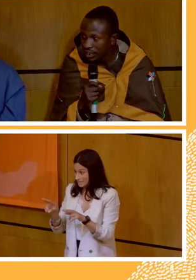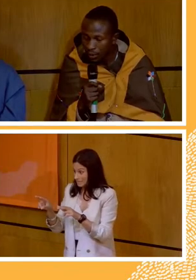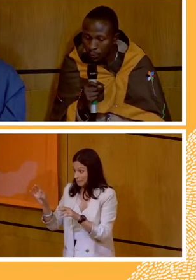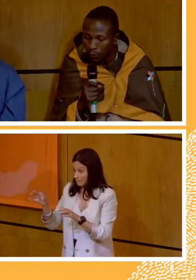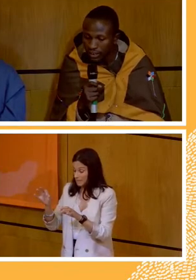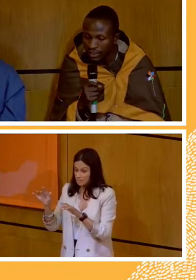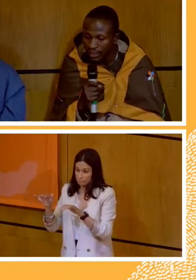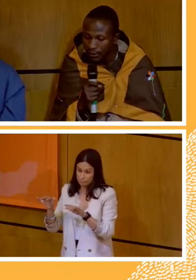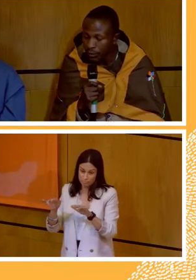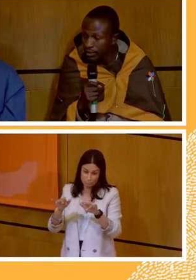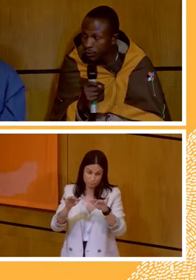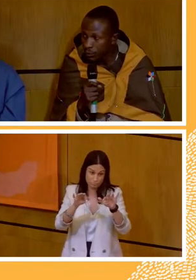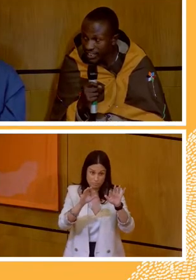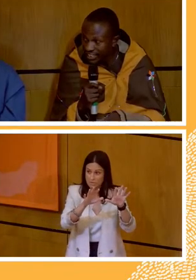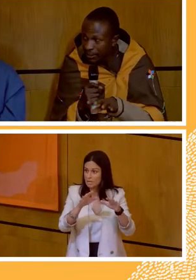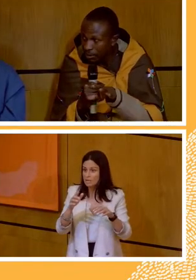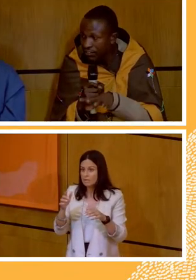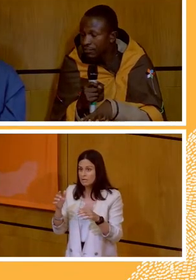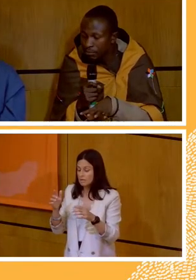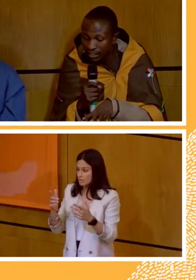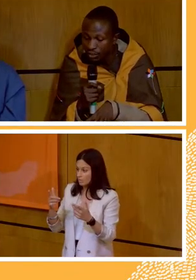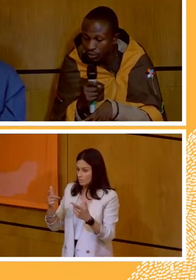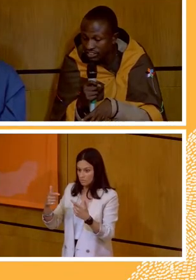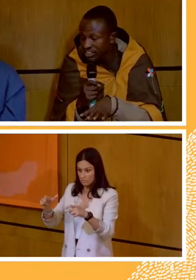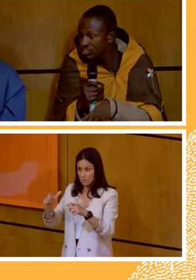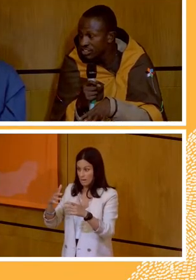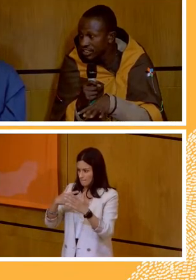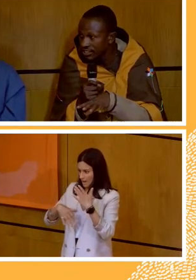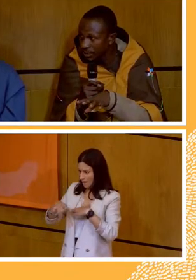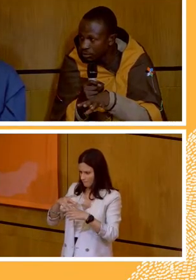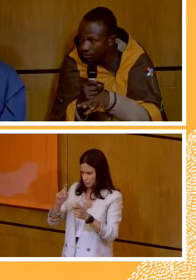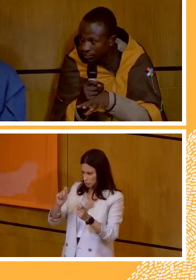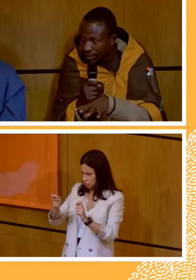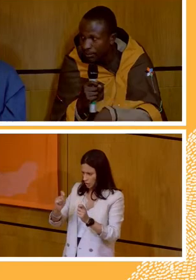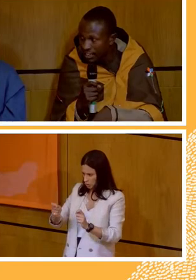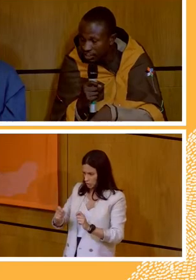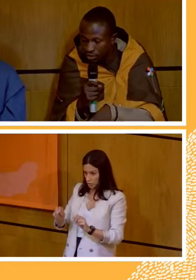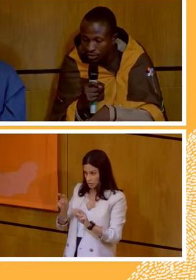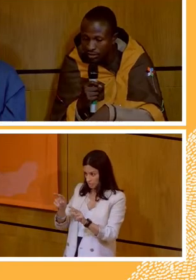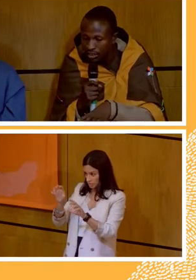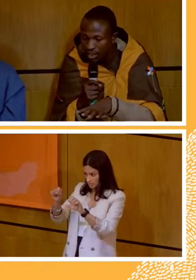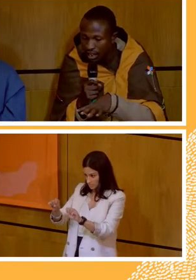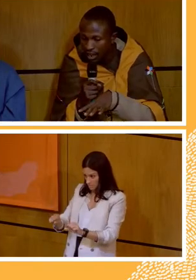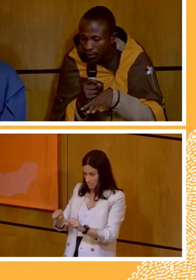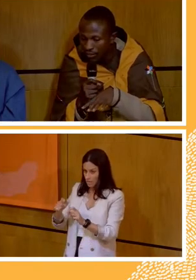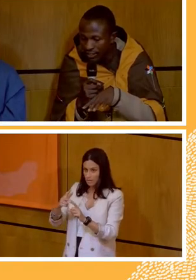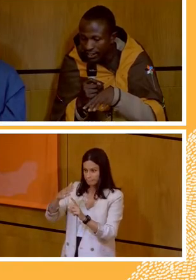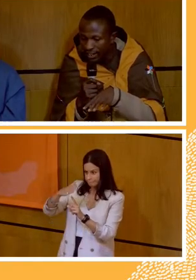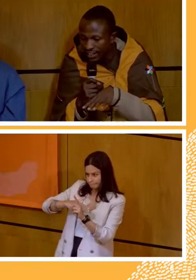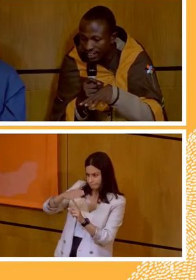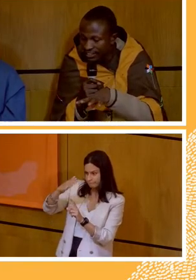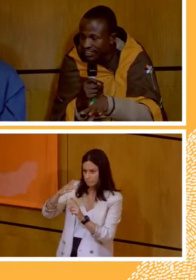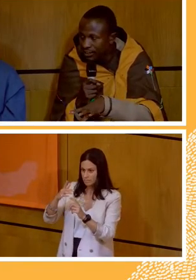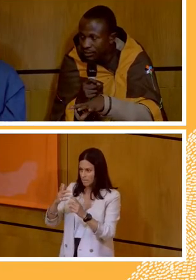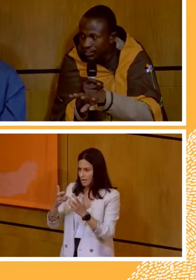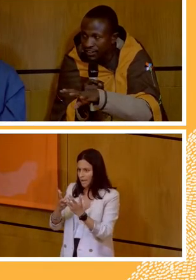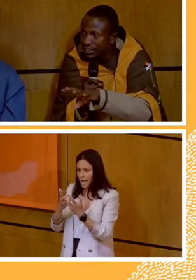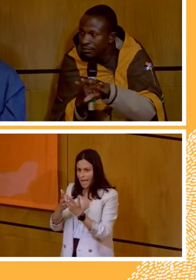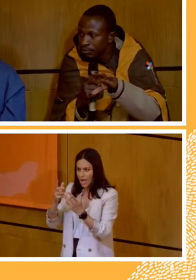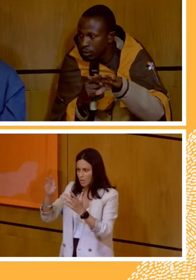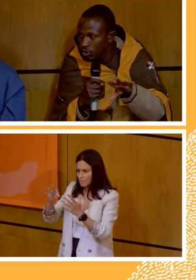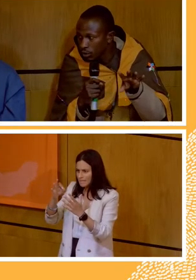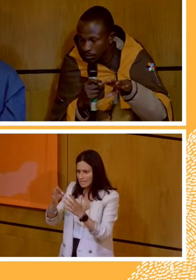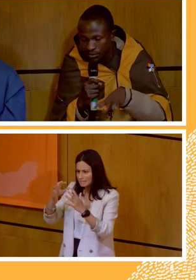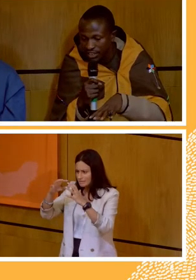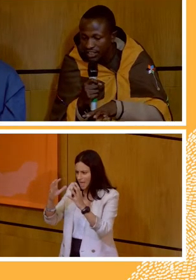migrating. We read the behavioral change in terms of their migration, how they are nesting,